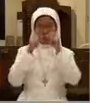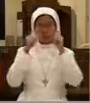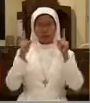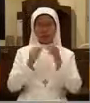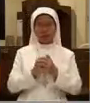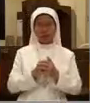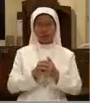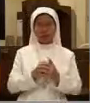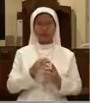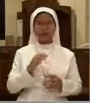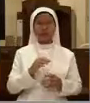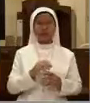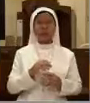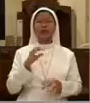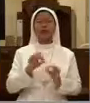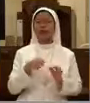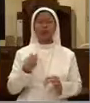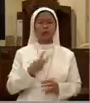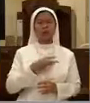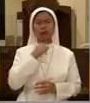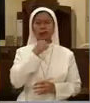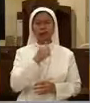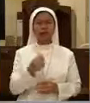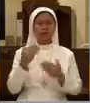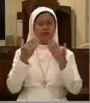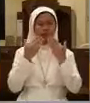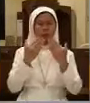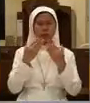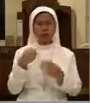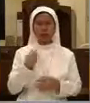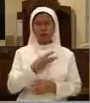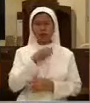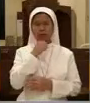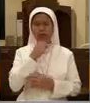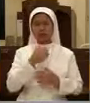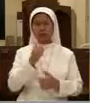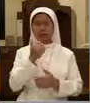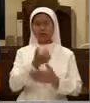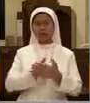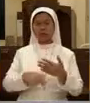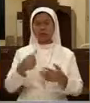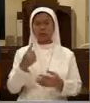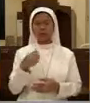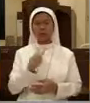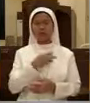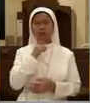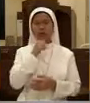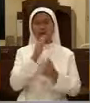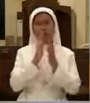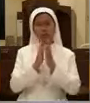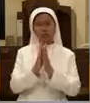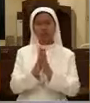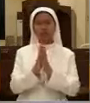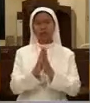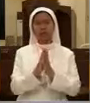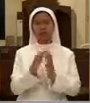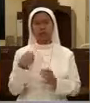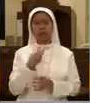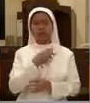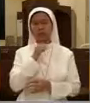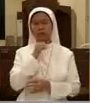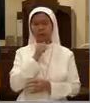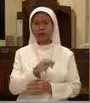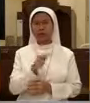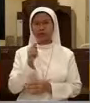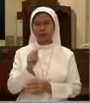We will not trust anyone. We will not pray to God. We will not need God. We will